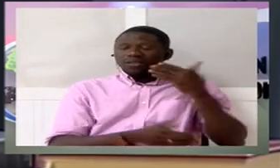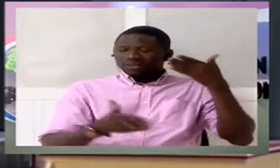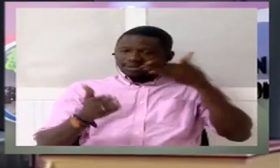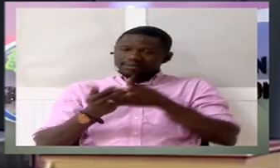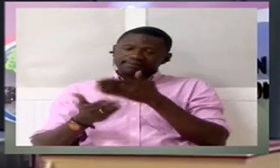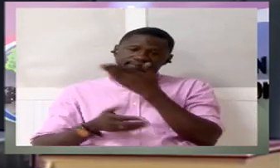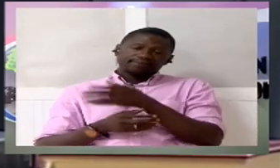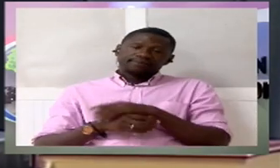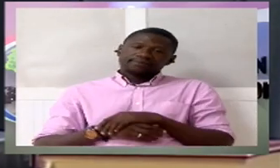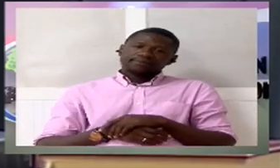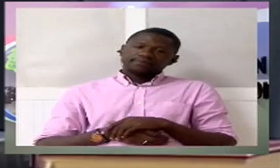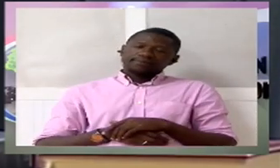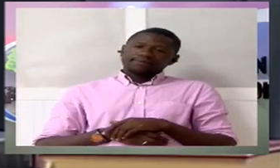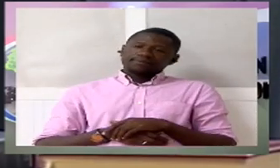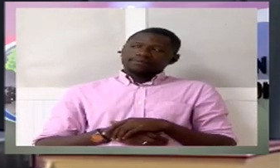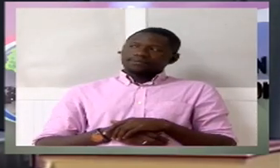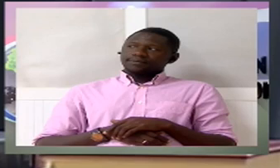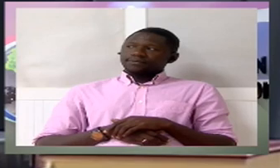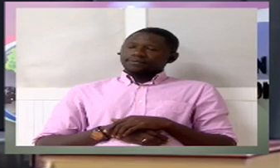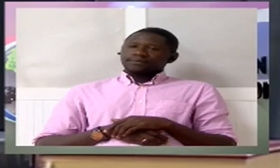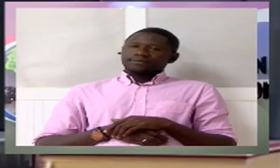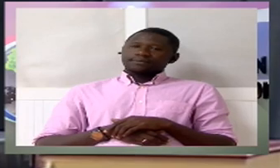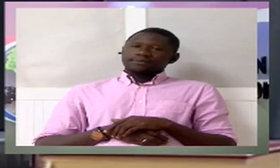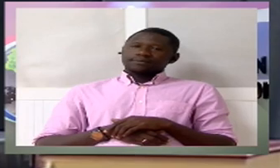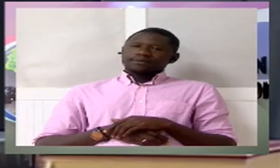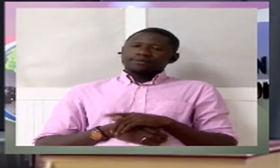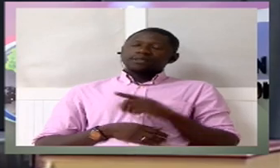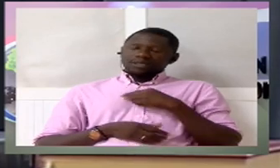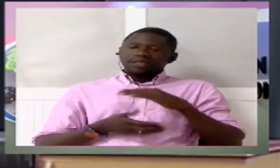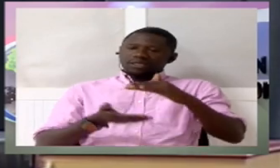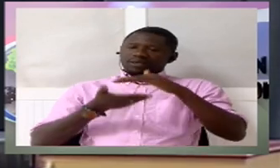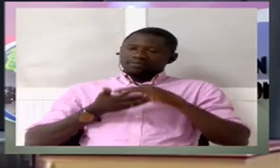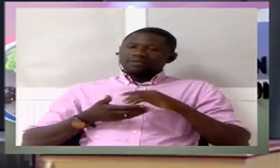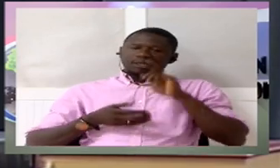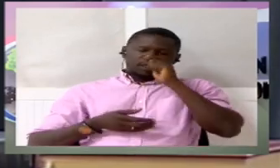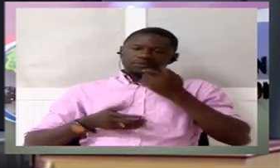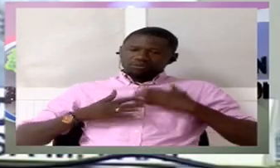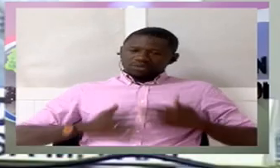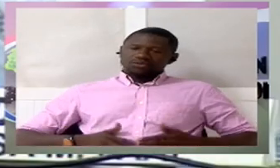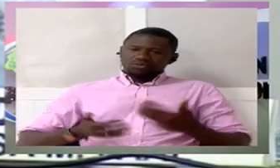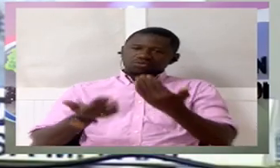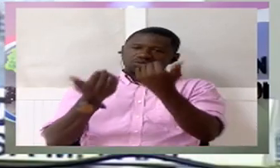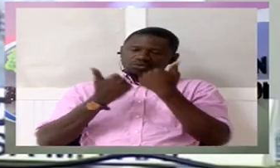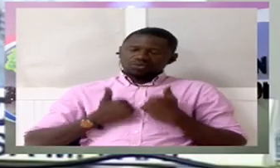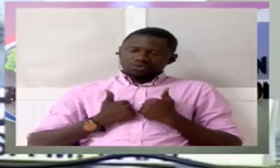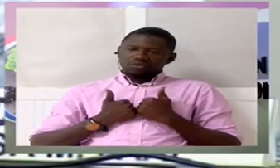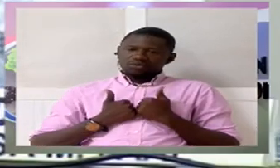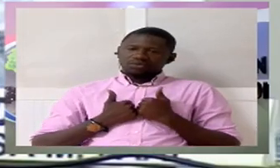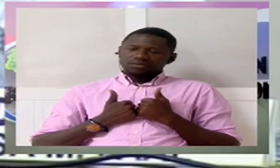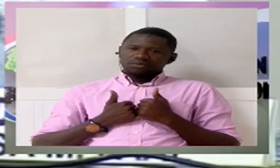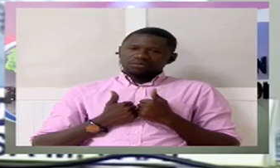there. Nata na. They handed over the dead body to us.